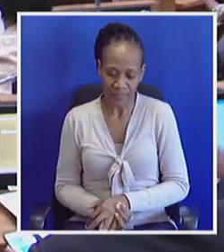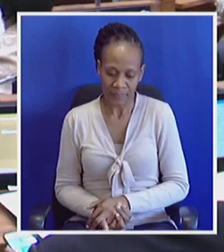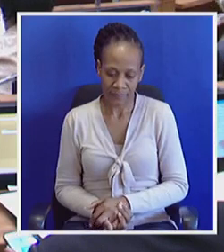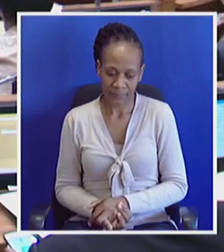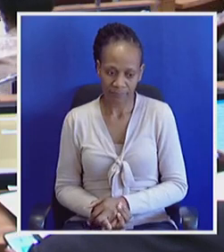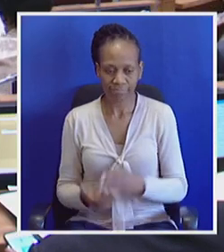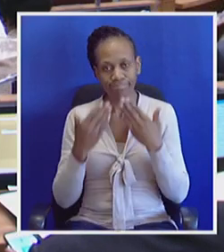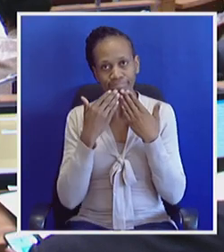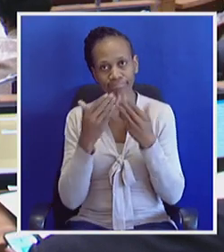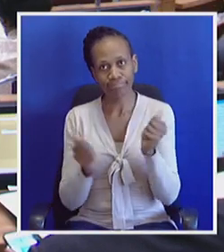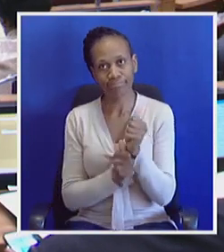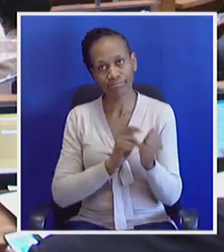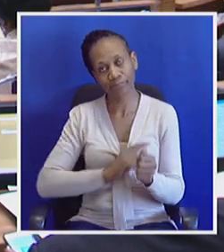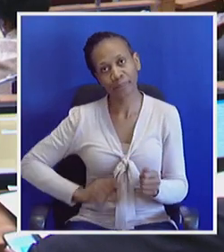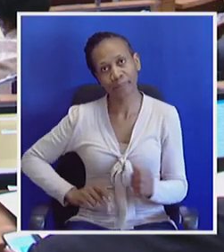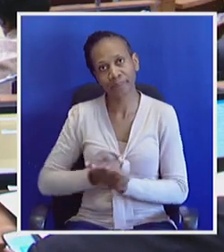Thank you, Deputy President.